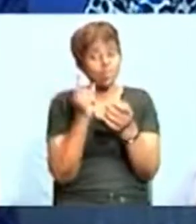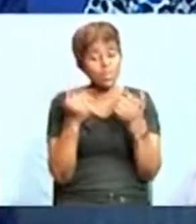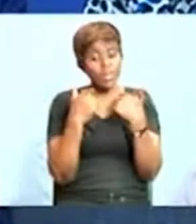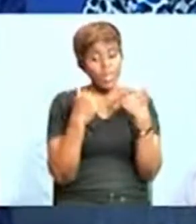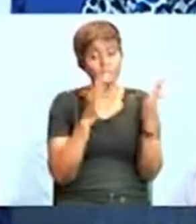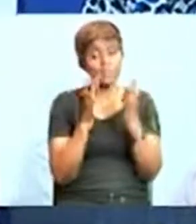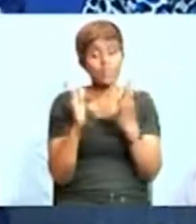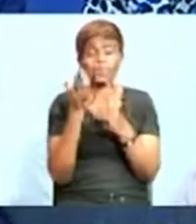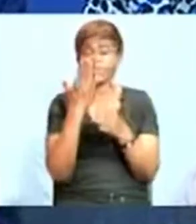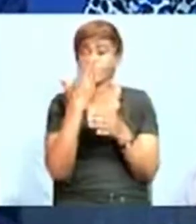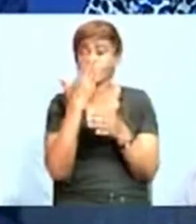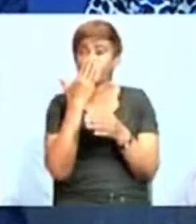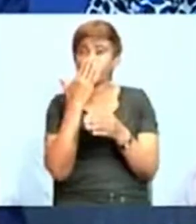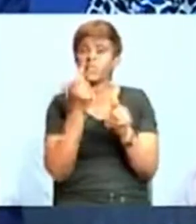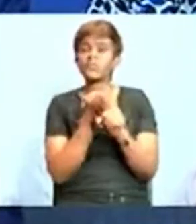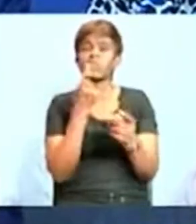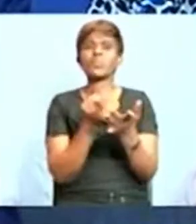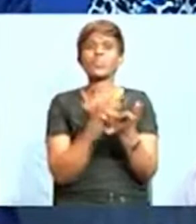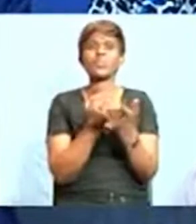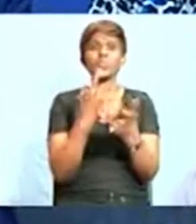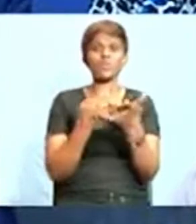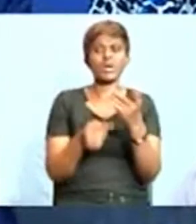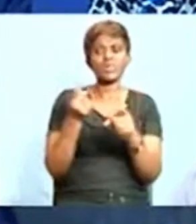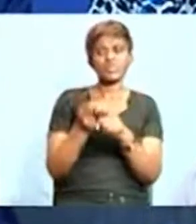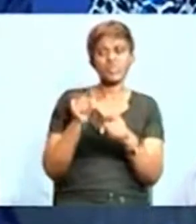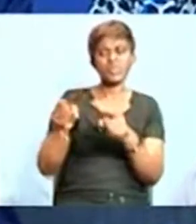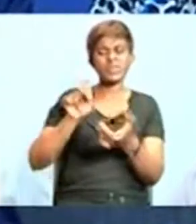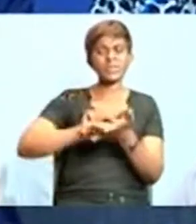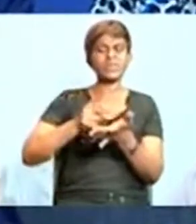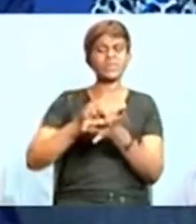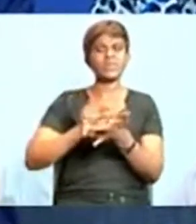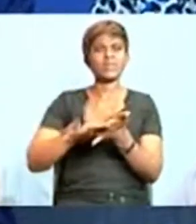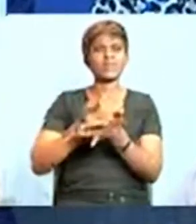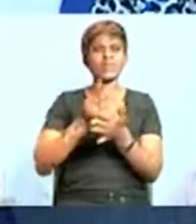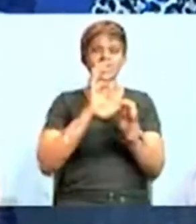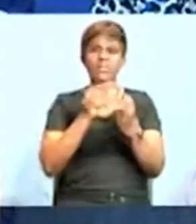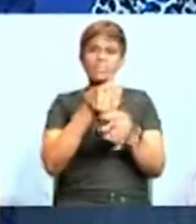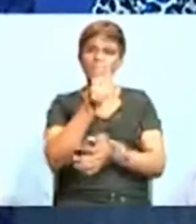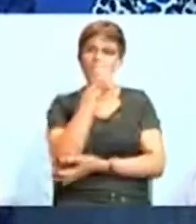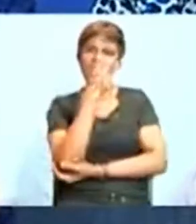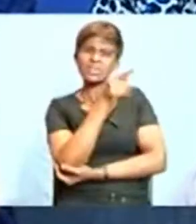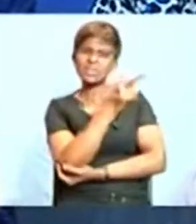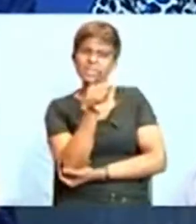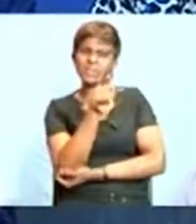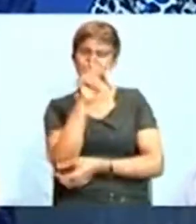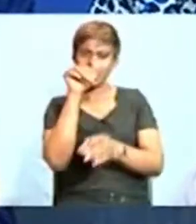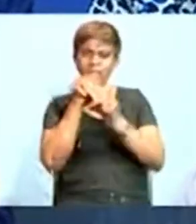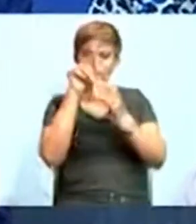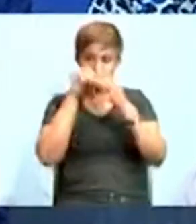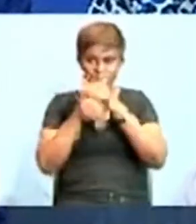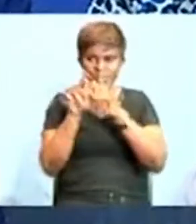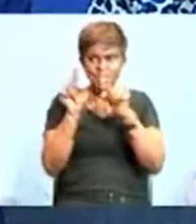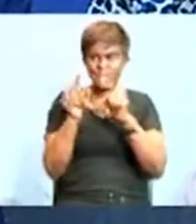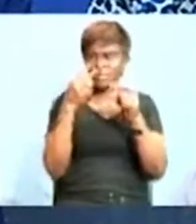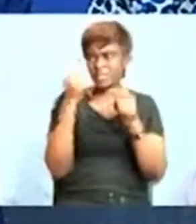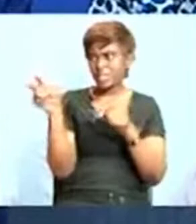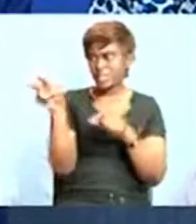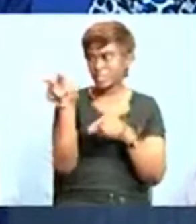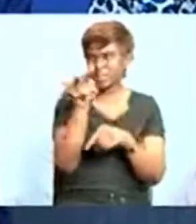a smell from the cooking that comes from the kitchen. If you look, you go in the elevator and look